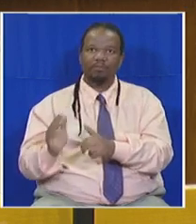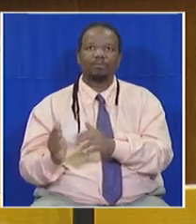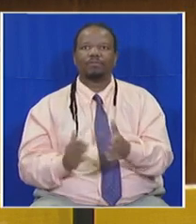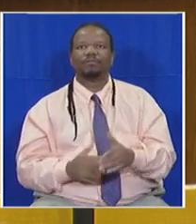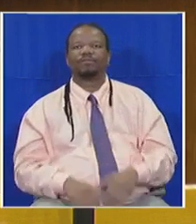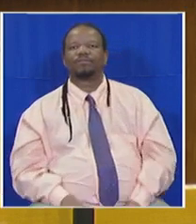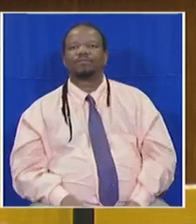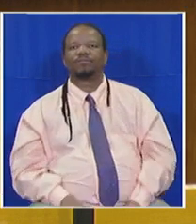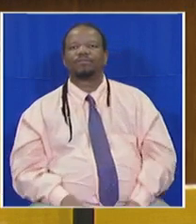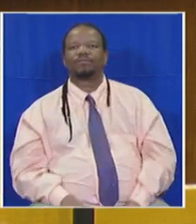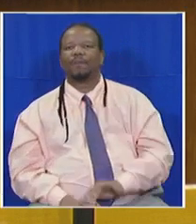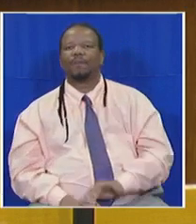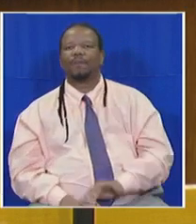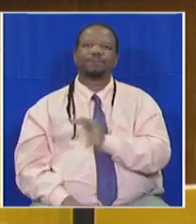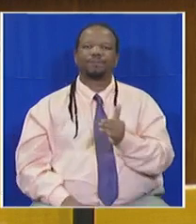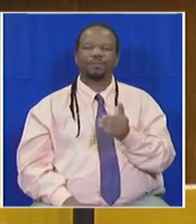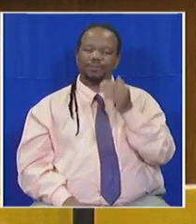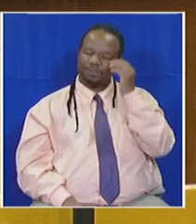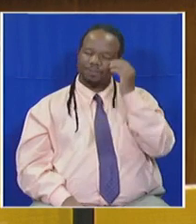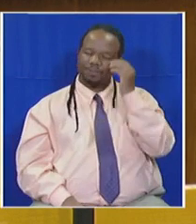Now, Inkosi,